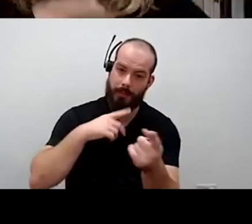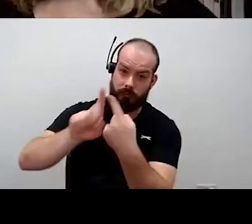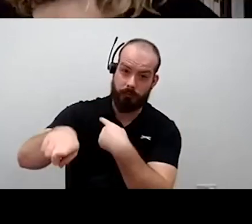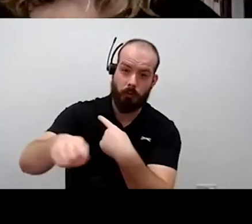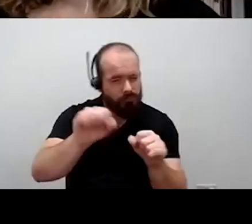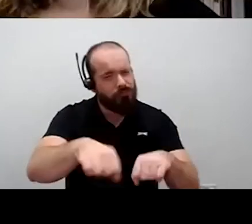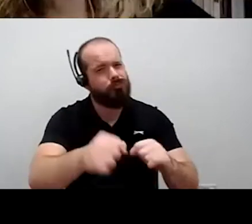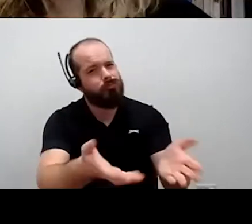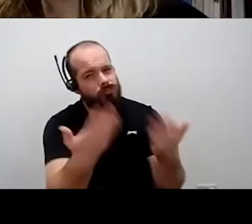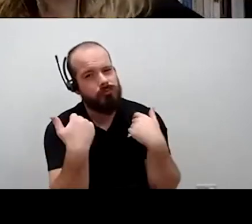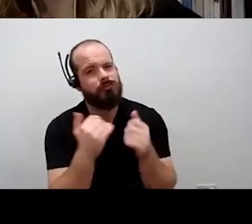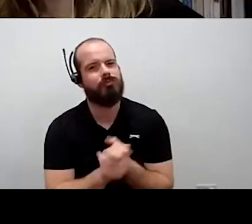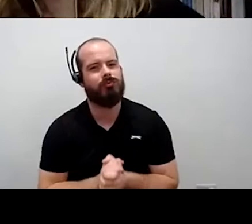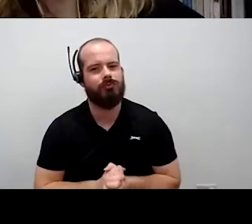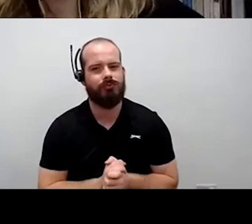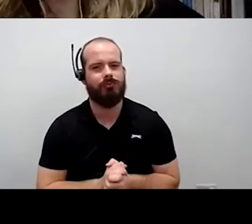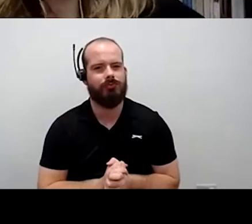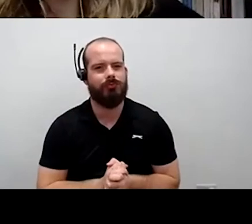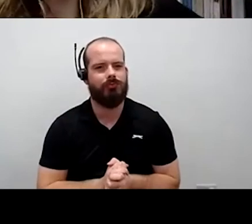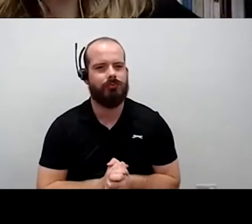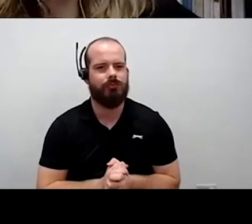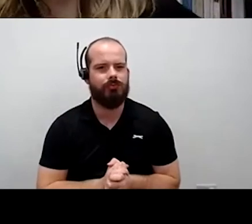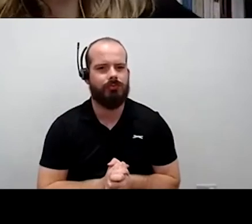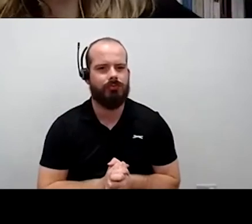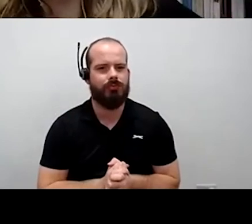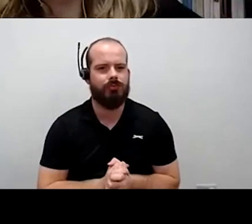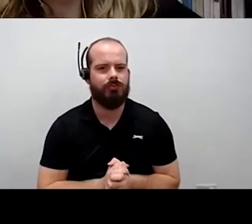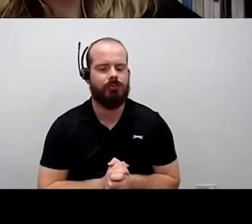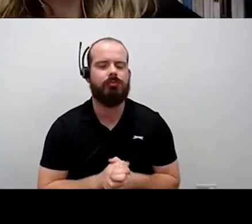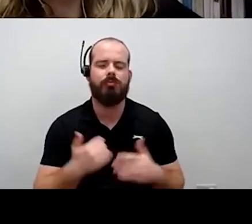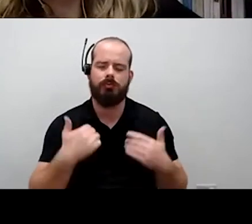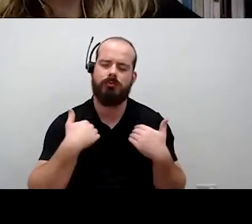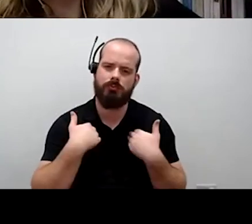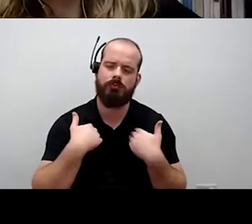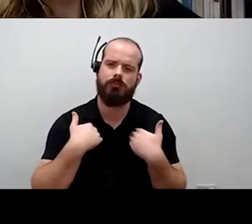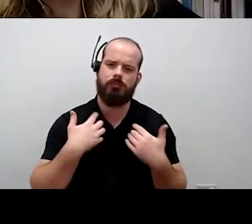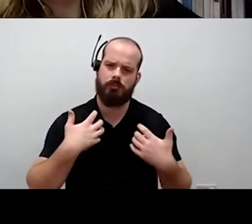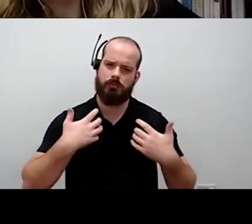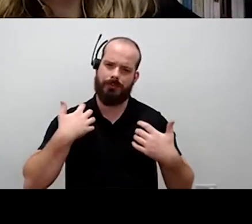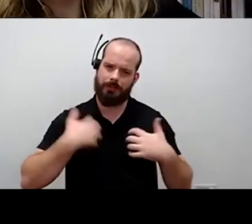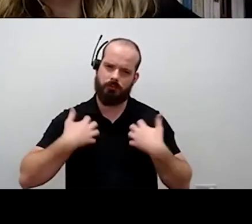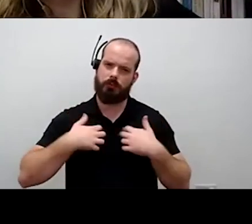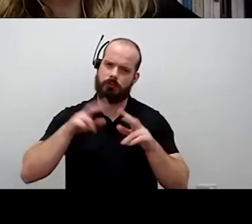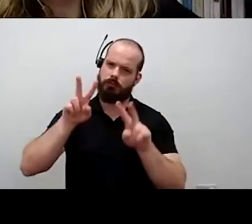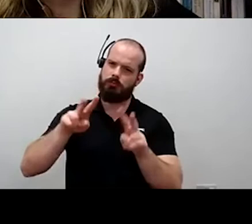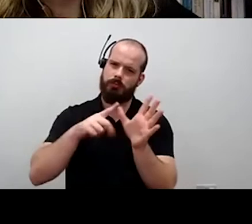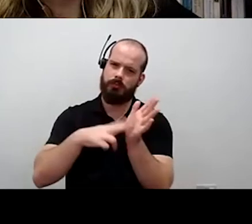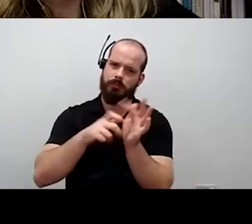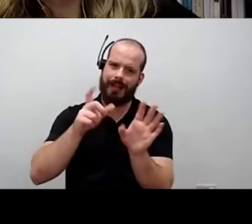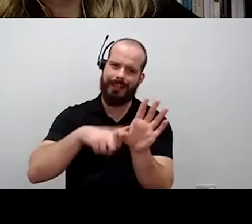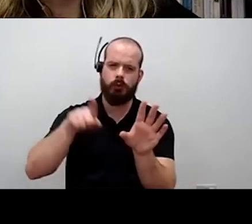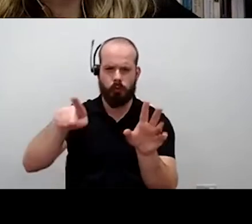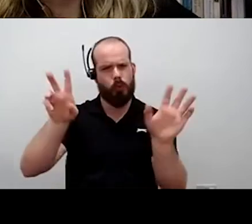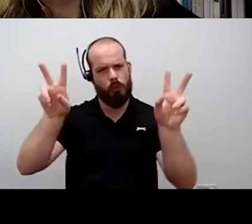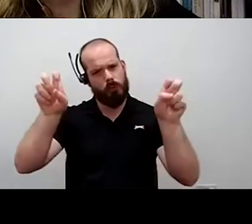that go start with that, please do. messing the process up? Because I find it very interesting, Andy, that you make this link